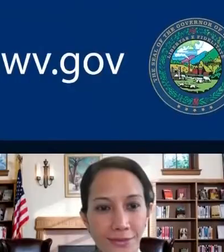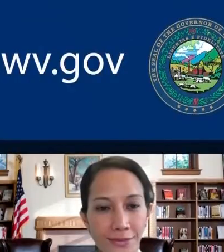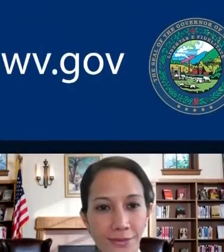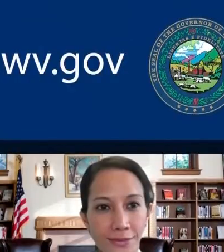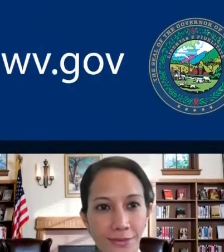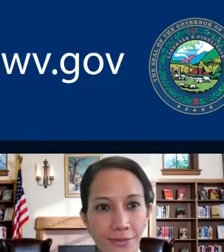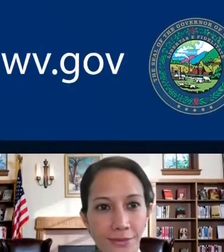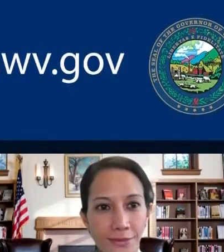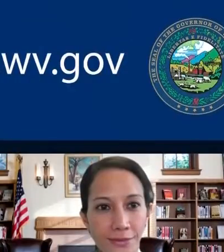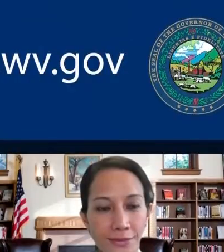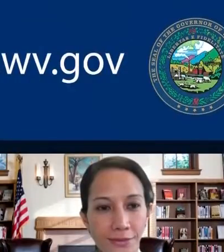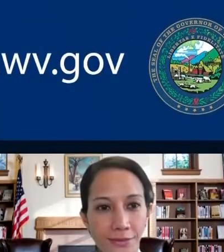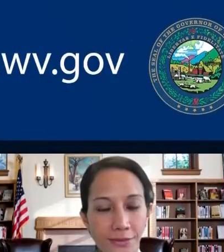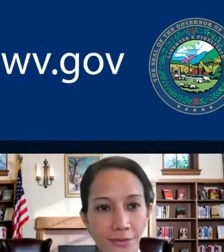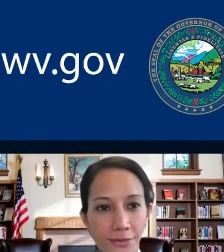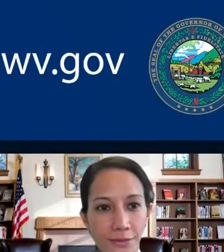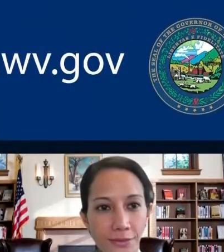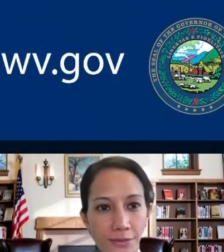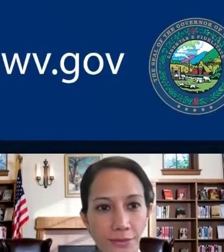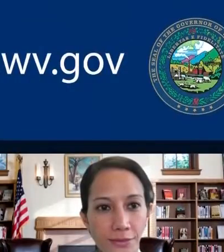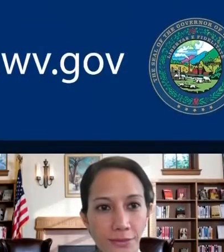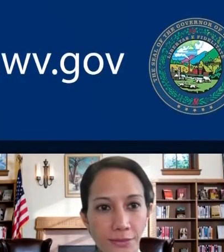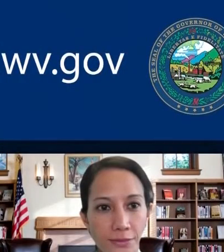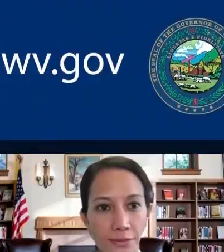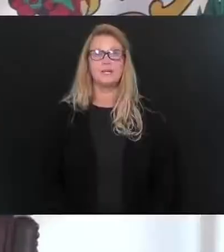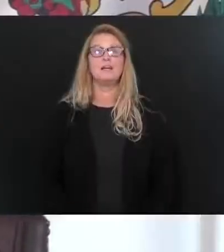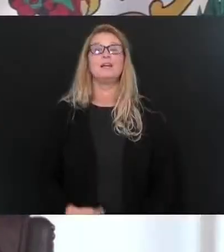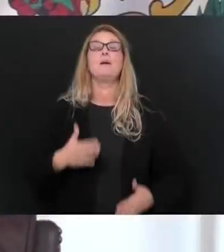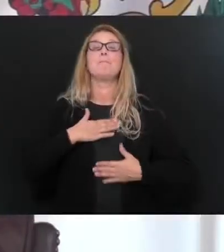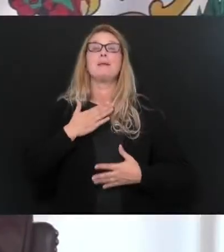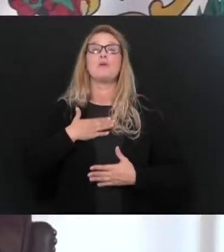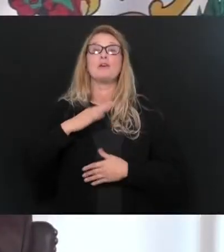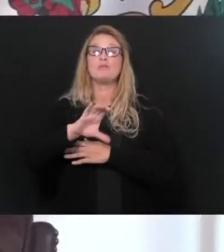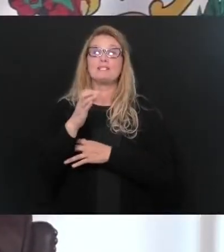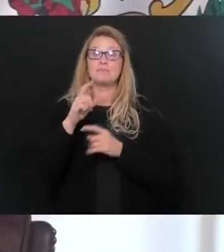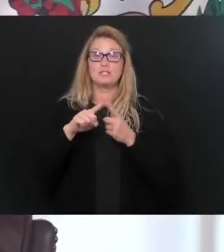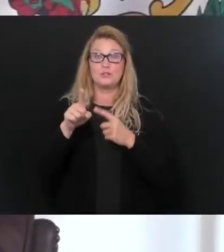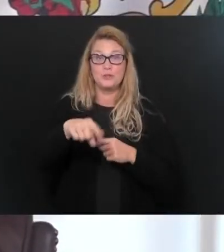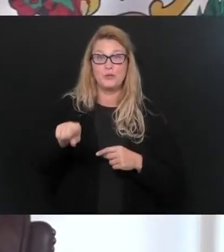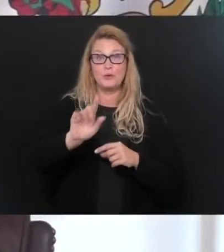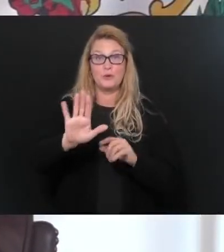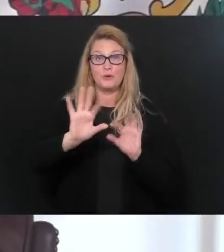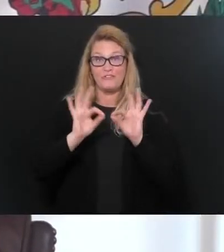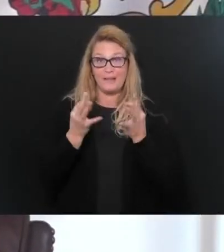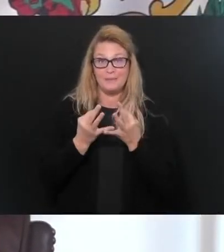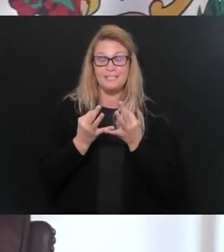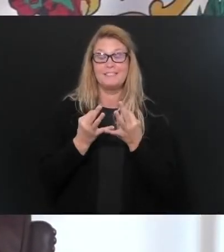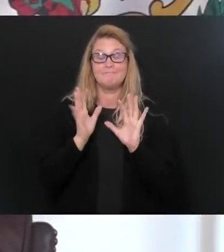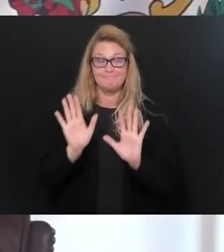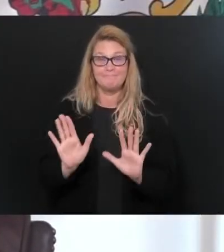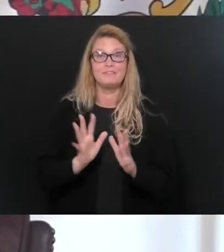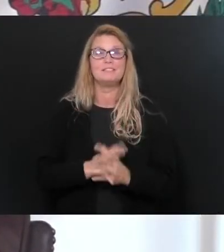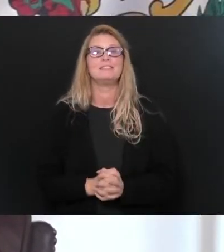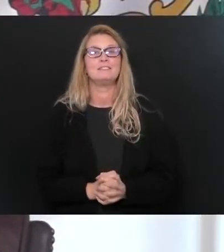Stephen, let me jump in and just say this. First of all, Merry Christmas to you and all your family in every way.